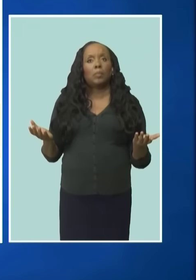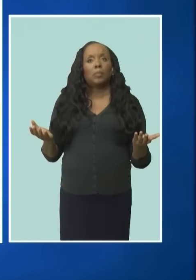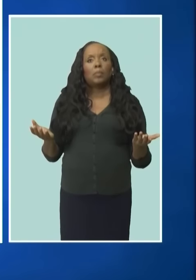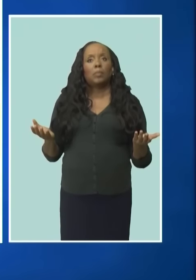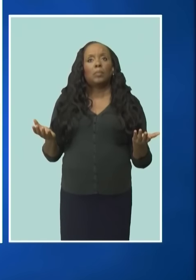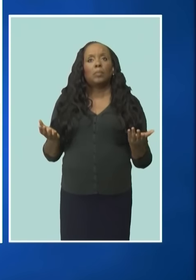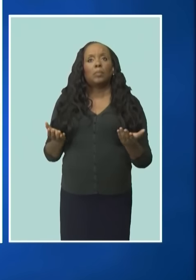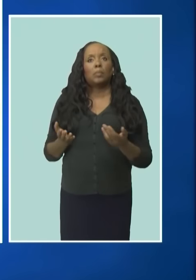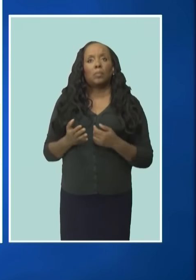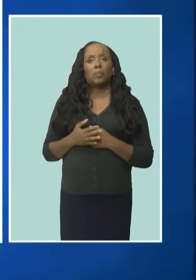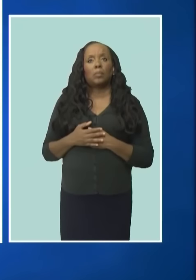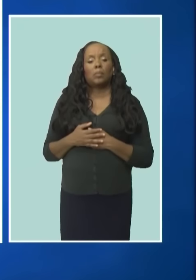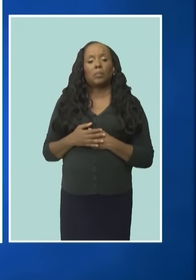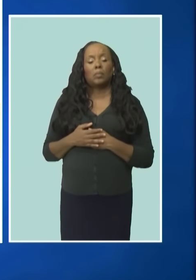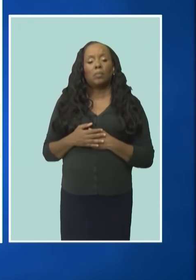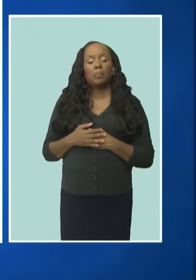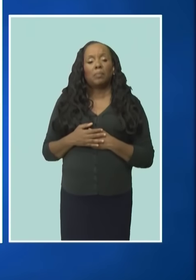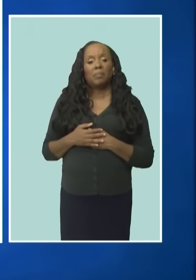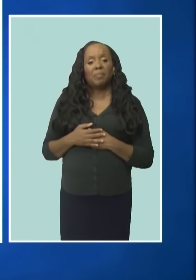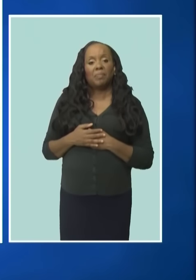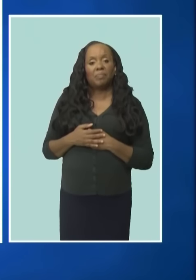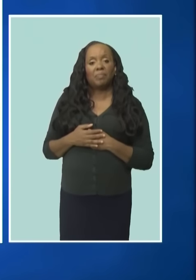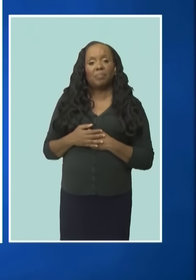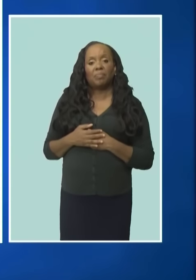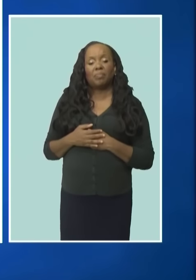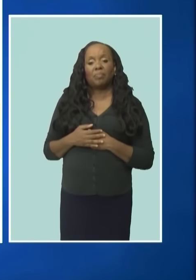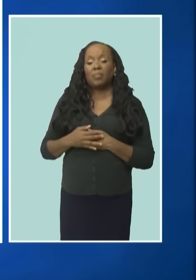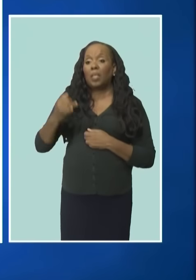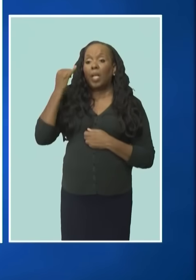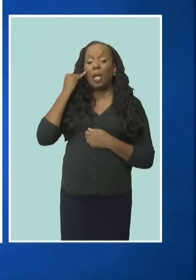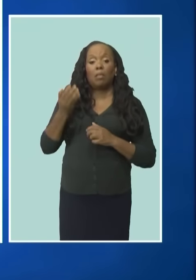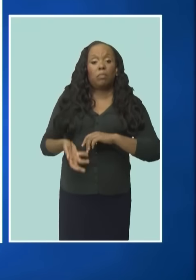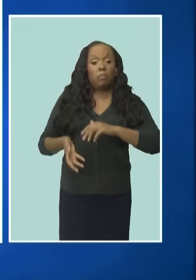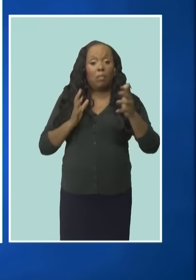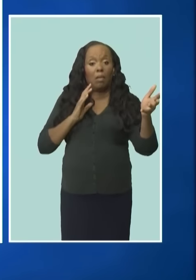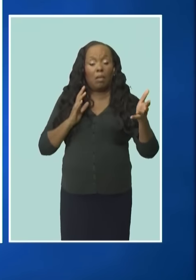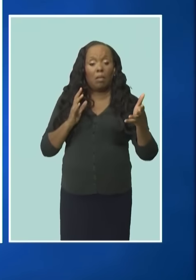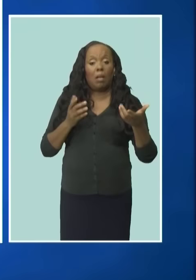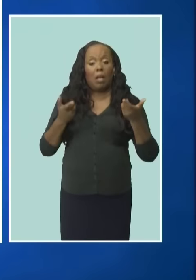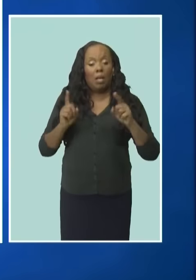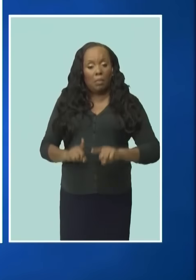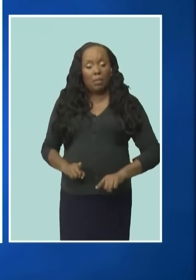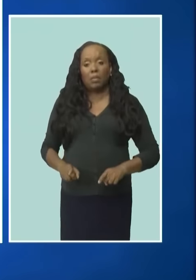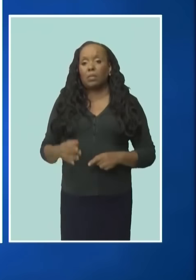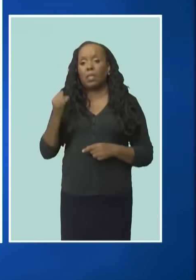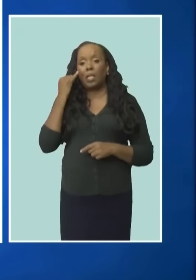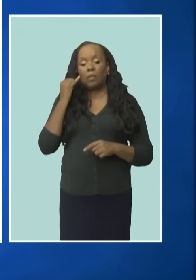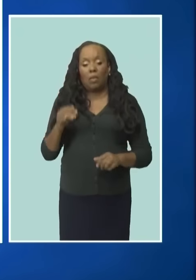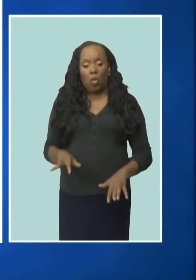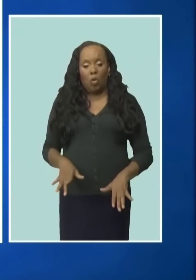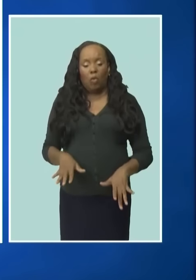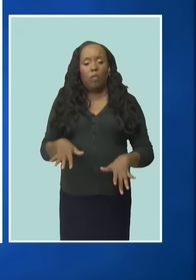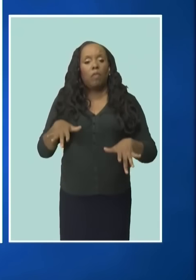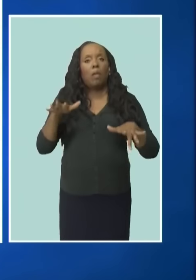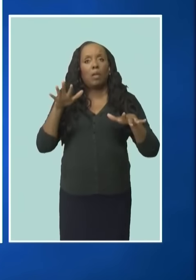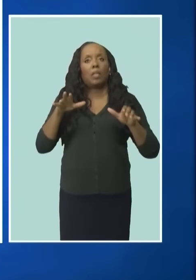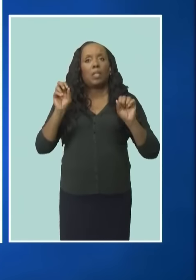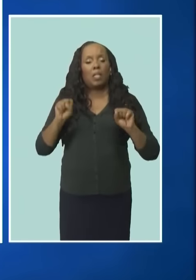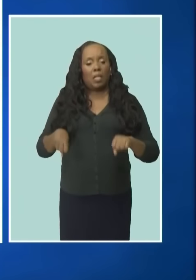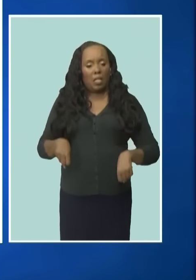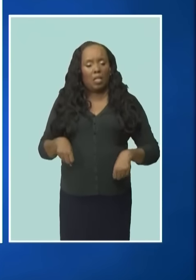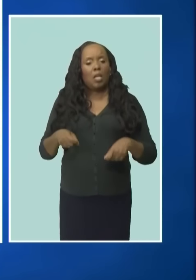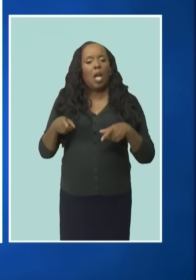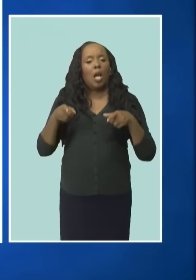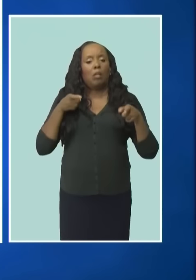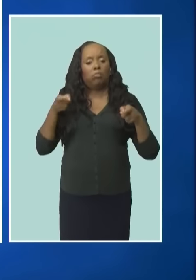it has a new dimension in combating disasters and flooding in particular. And for the first time, the fire service